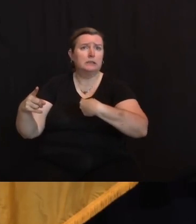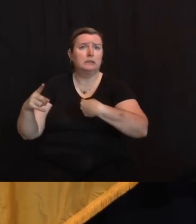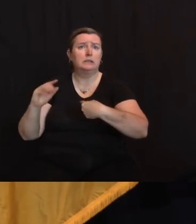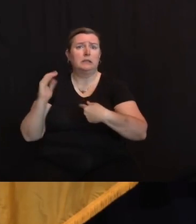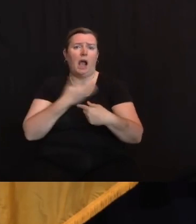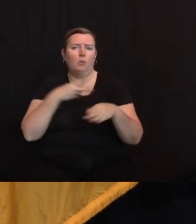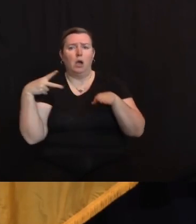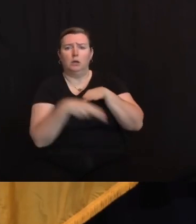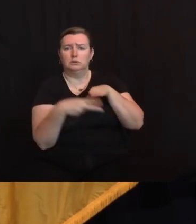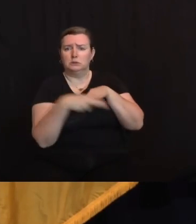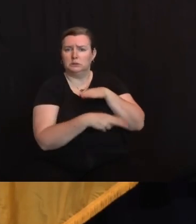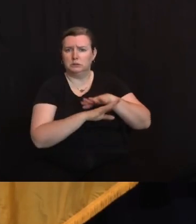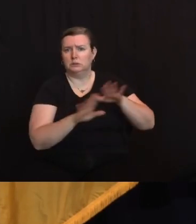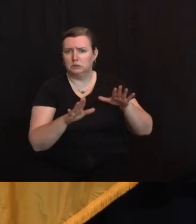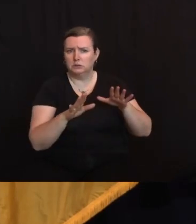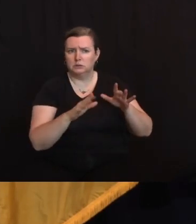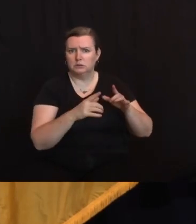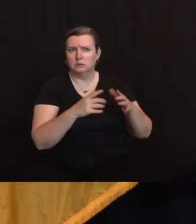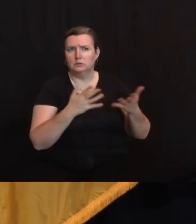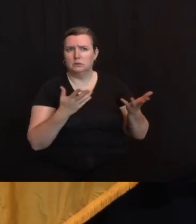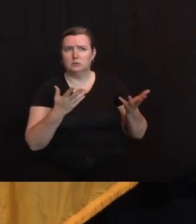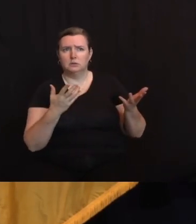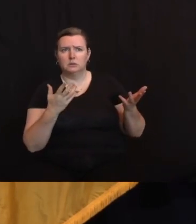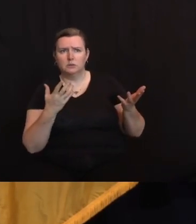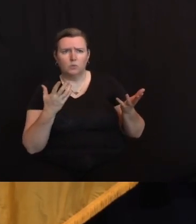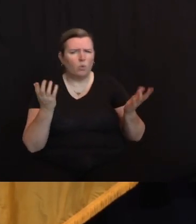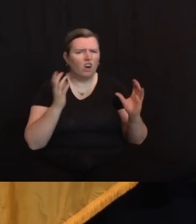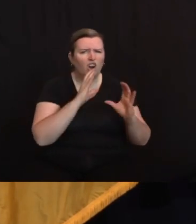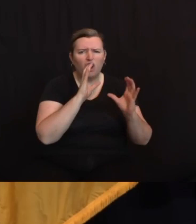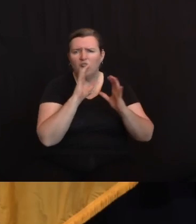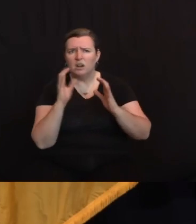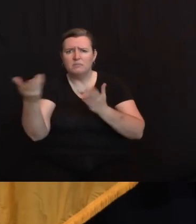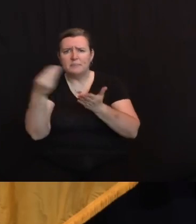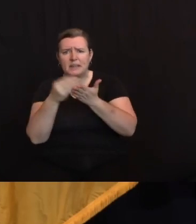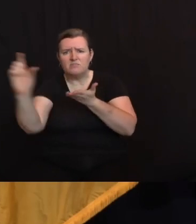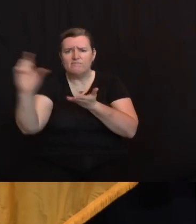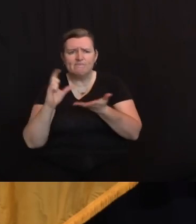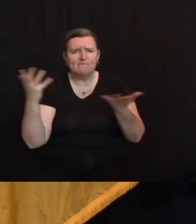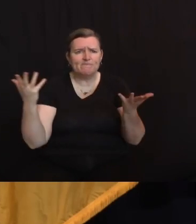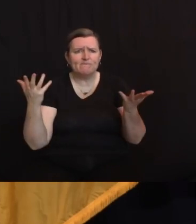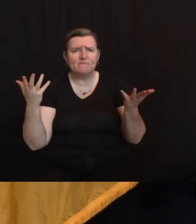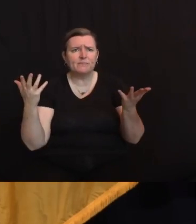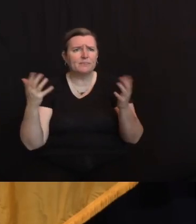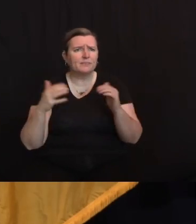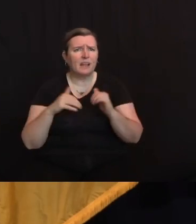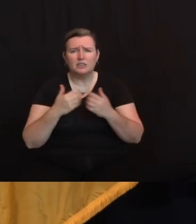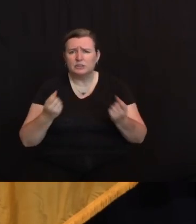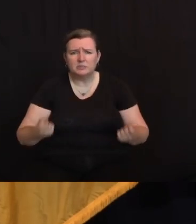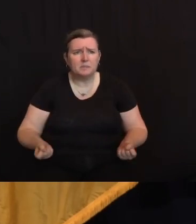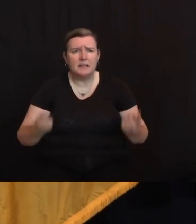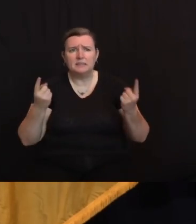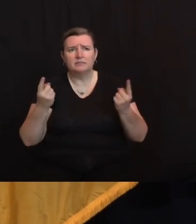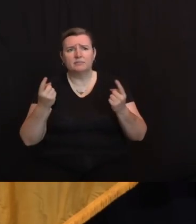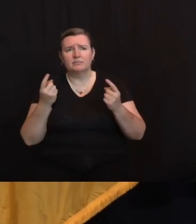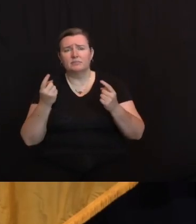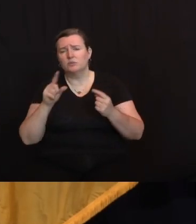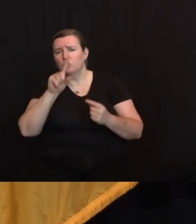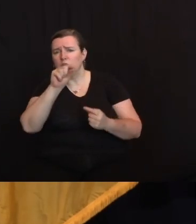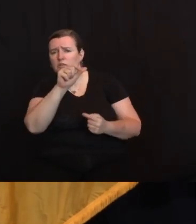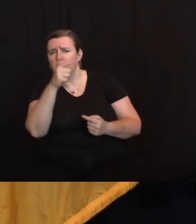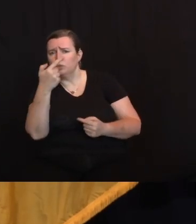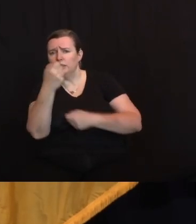how specifically would you spend another $7.2 billion in bond proceeds in fiscal year 2021? We heard from a viewer who